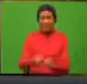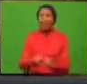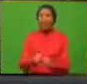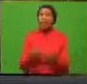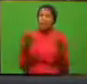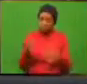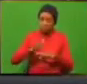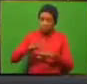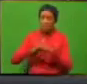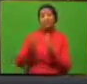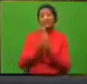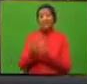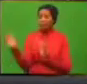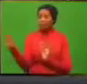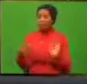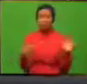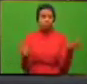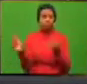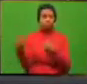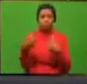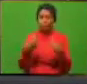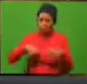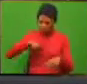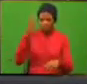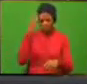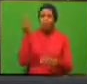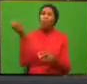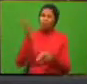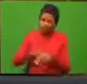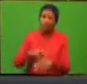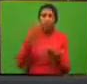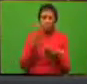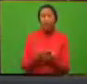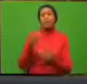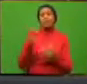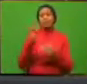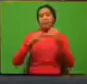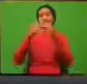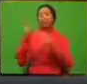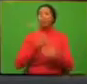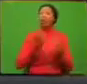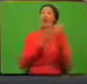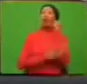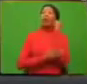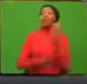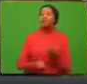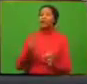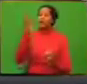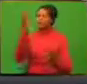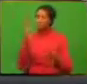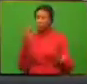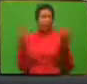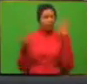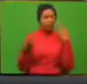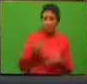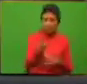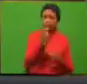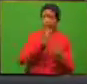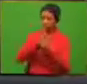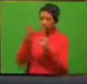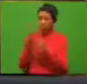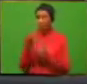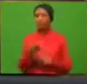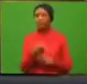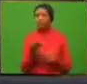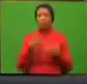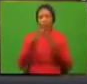the valuable skills we desperately need to build our country. In forestry, fisheries, and environment,